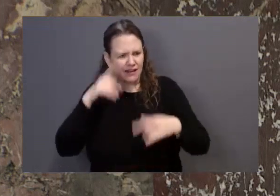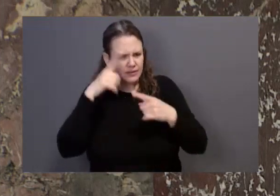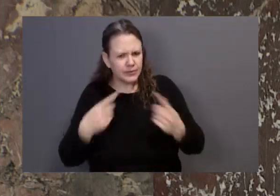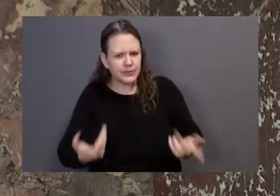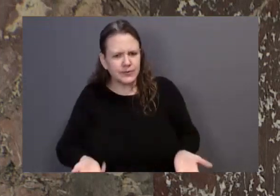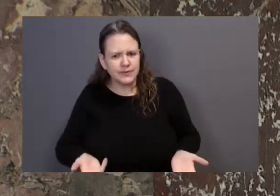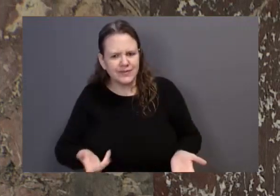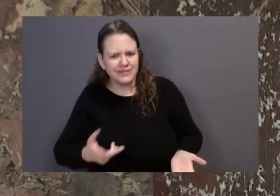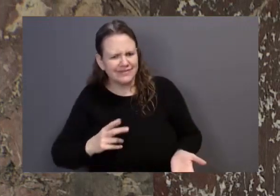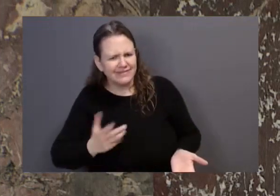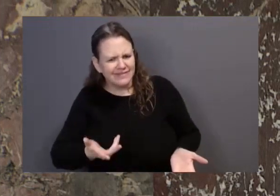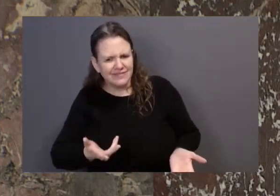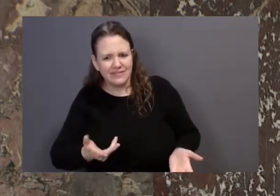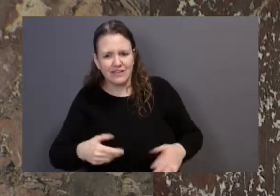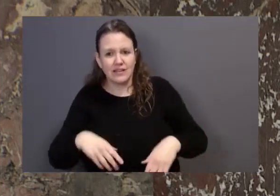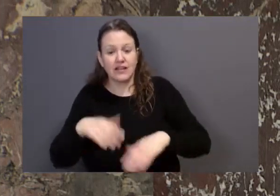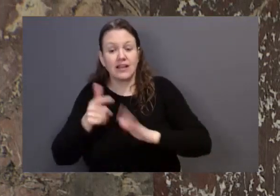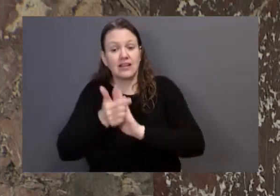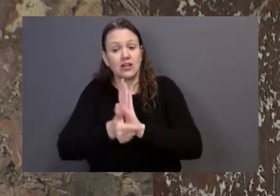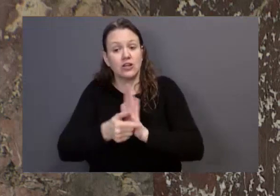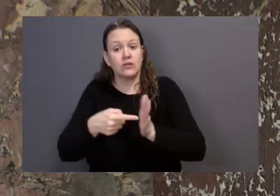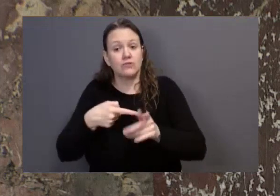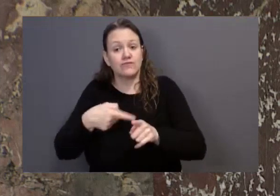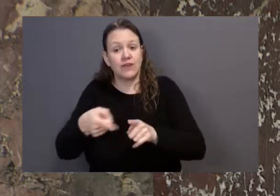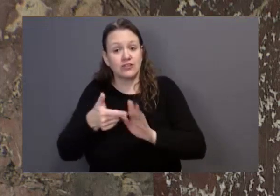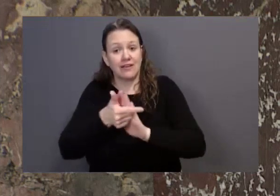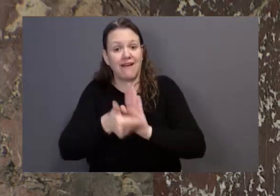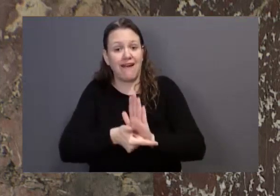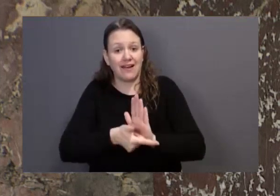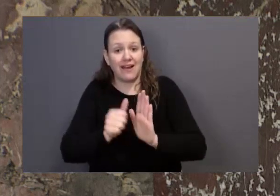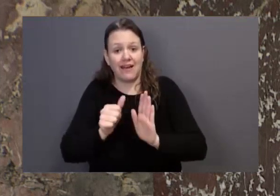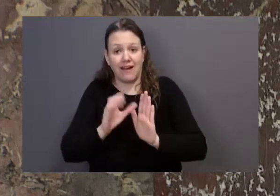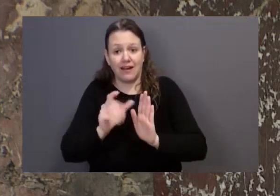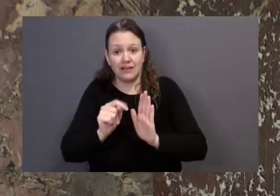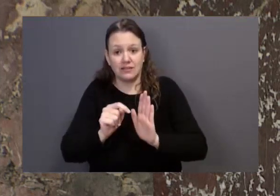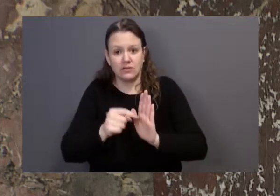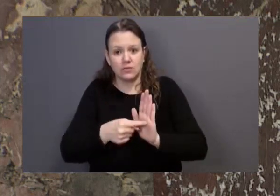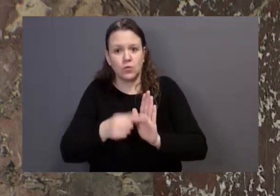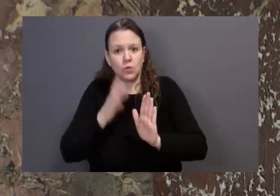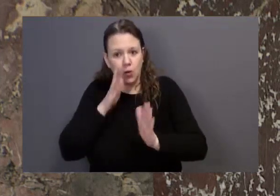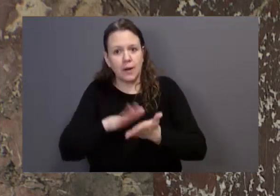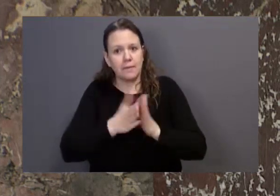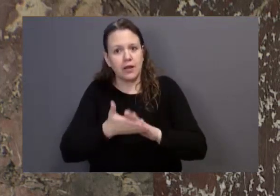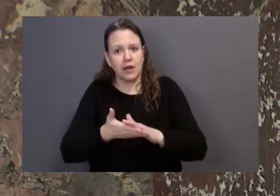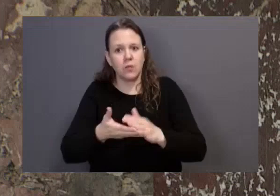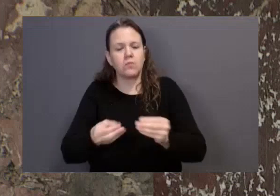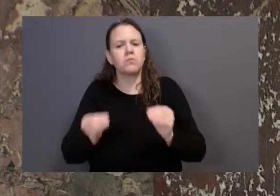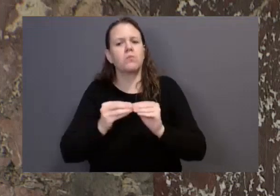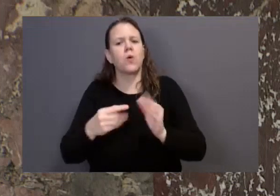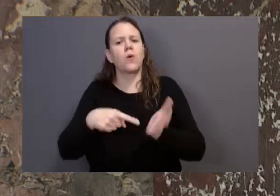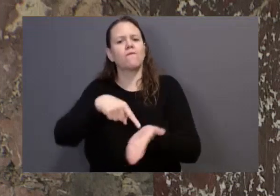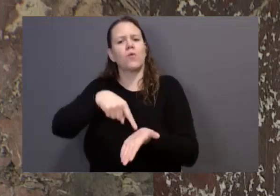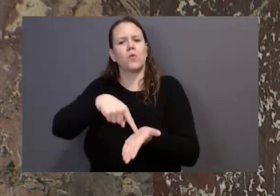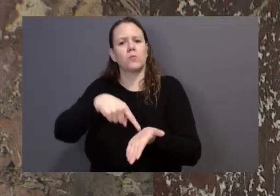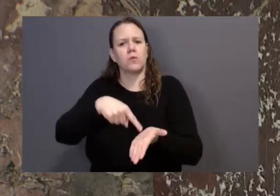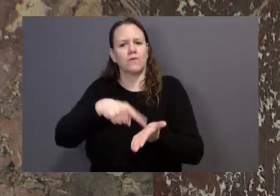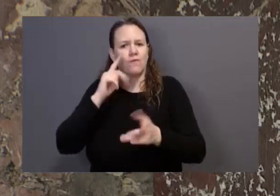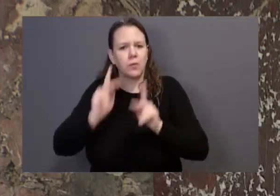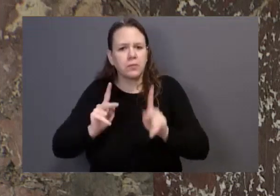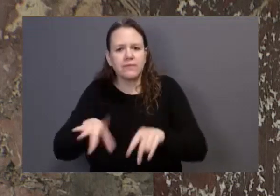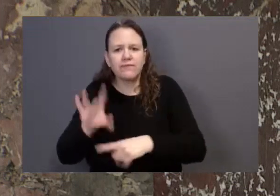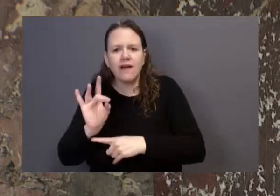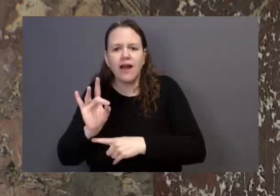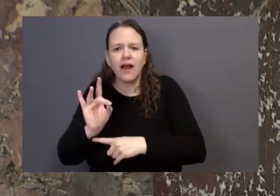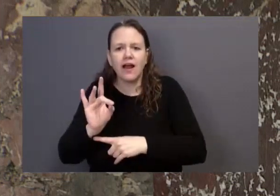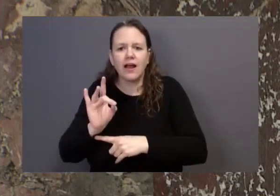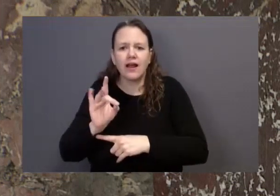more affordable for British Columbians. British Columbians struggling with family law issues, trying to find someone to help them, where a paralegal can assist them. His